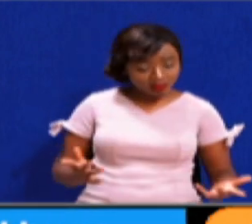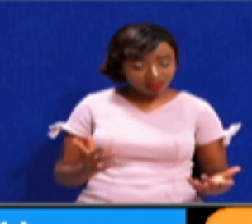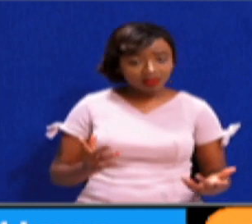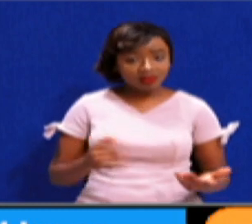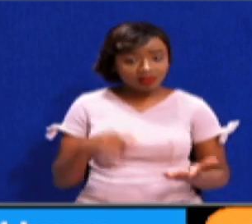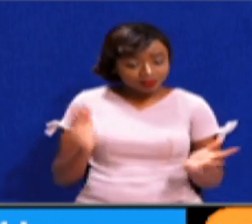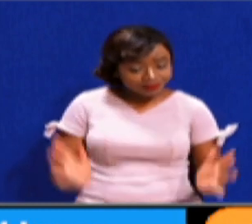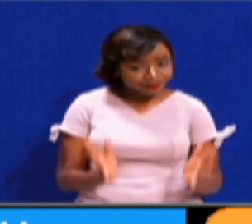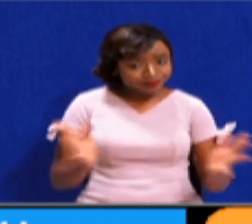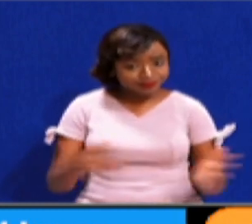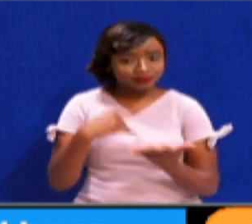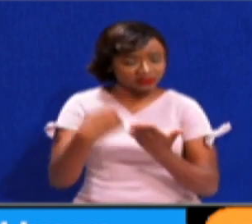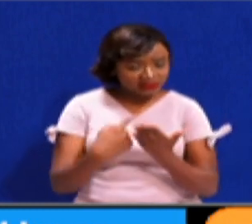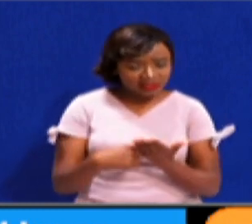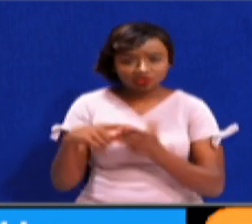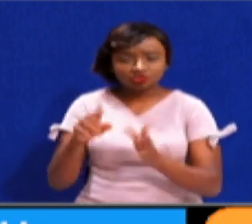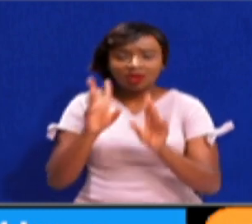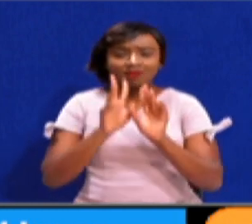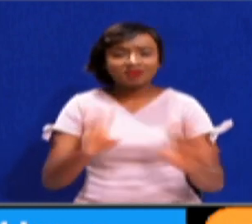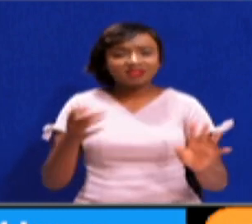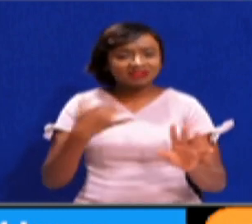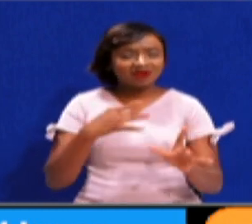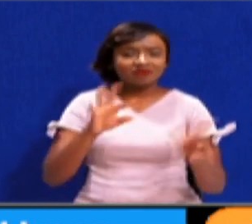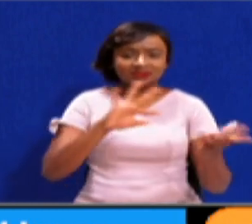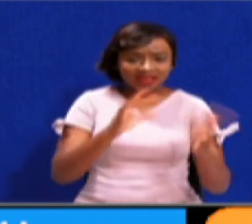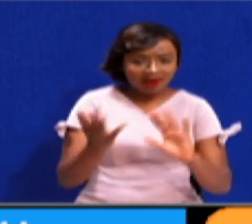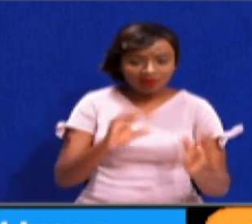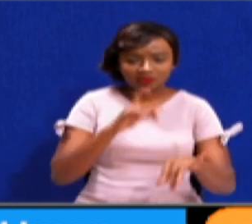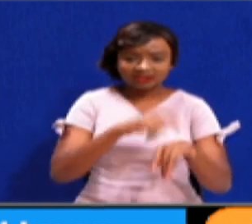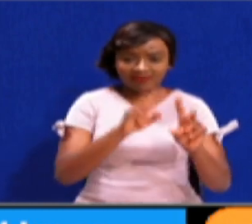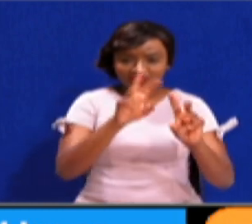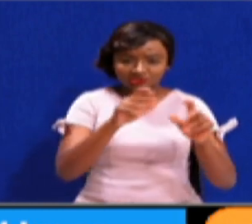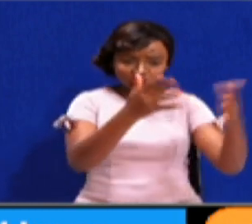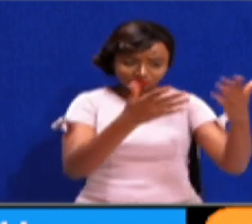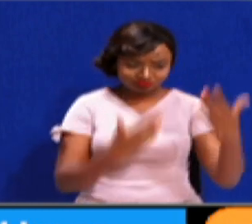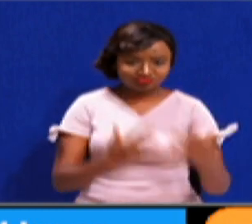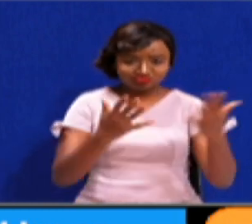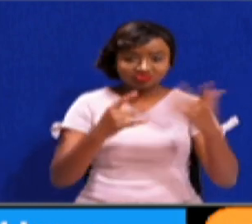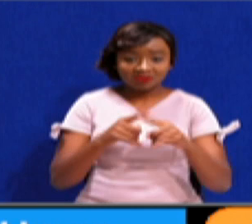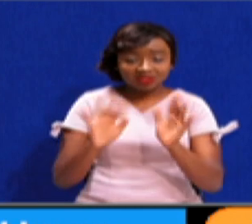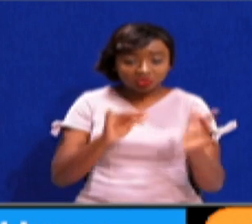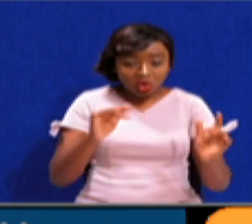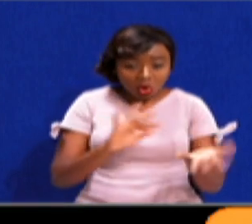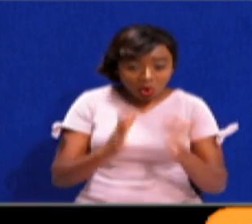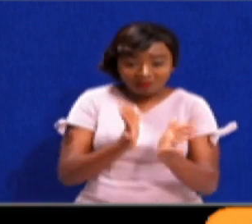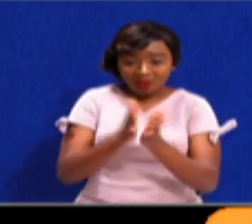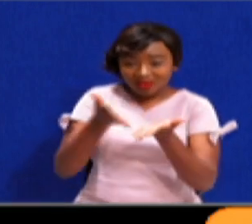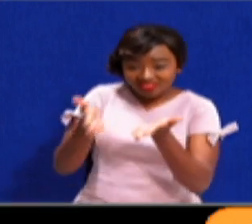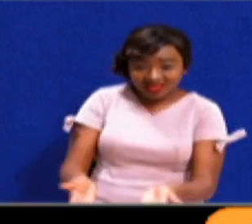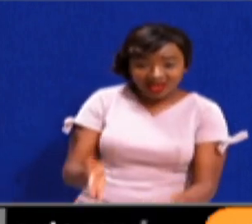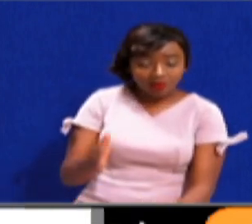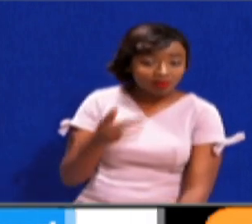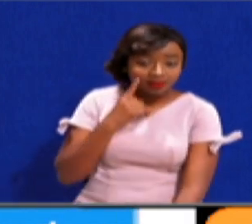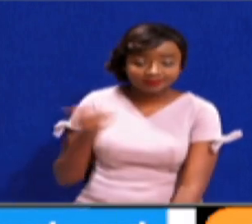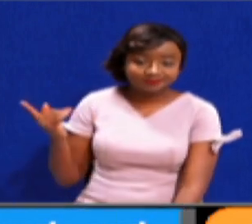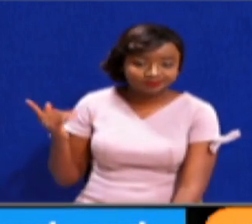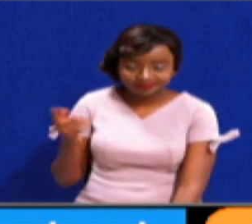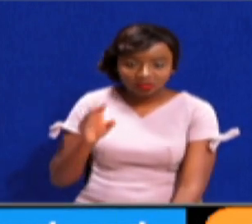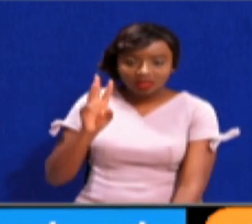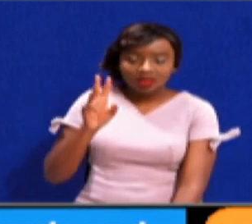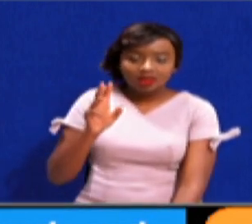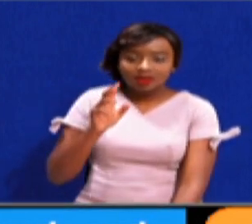a bit more faster. There was some sort of order in handling issues in the House as compared to what we're seeing now. where we're not seeing the leadership